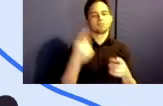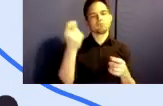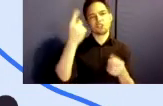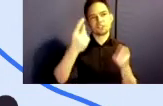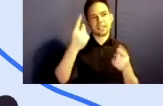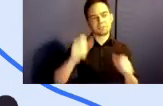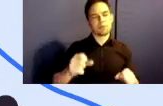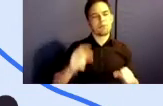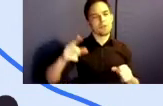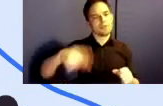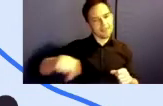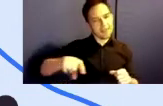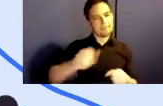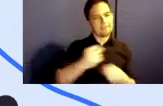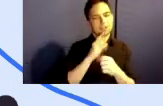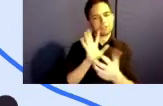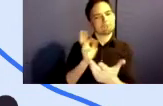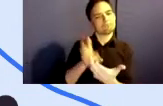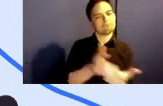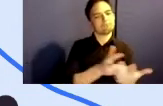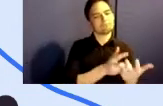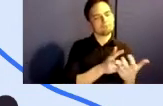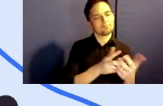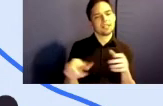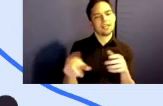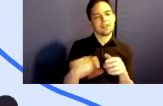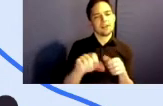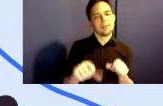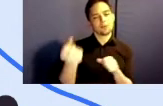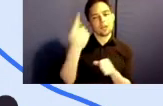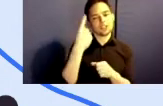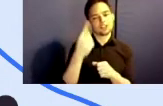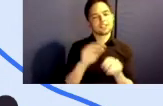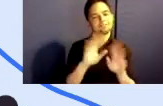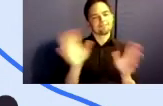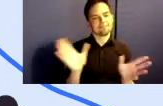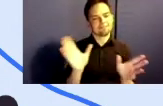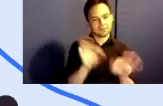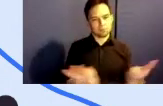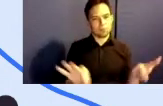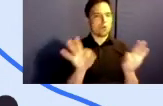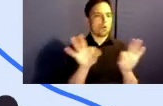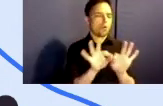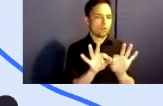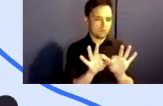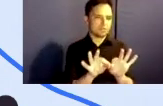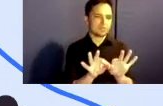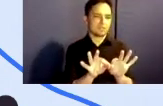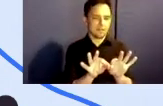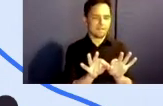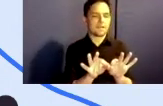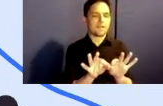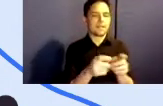them, and so that they can really understand the importance of tackling gender and